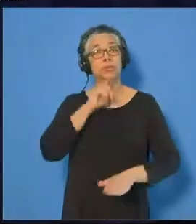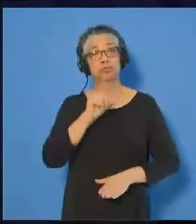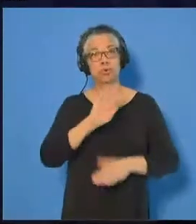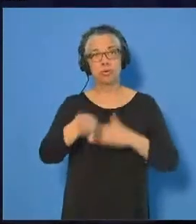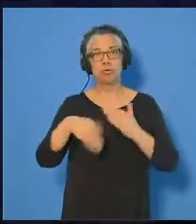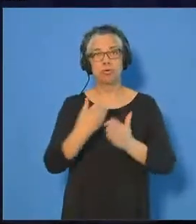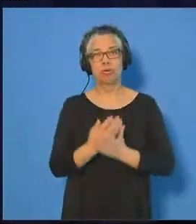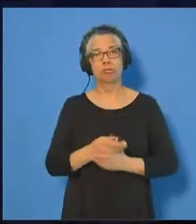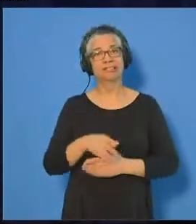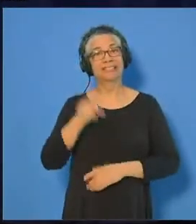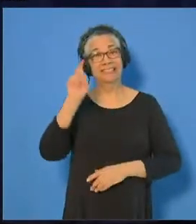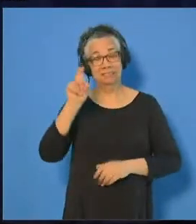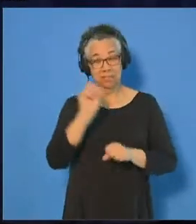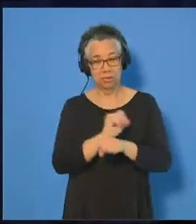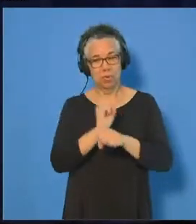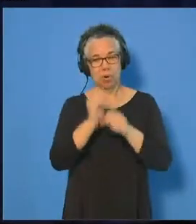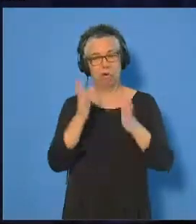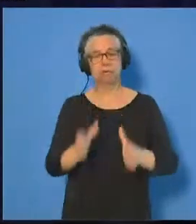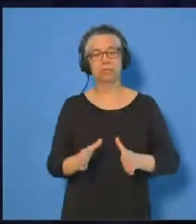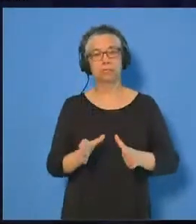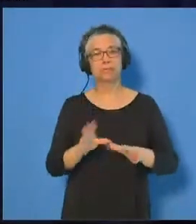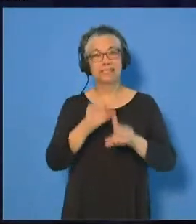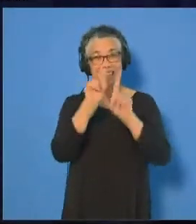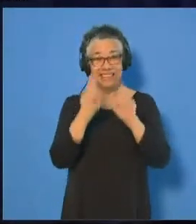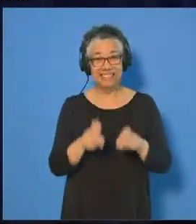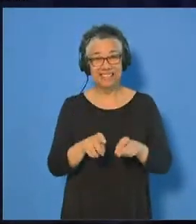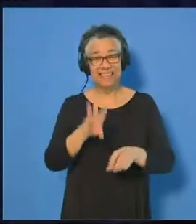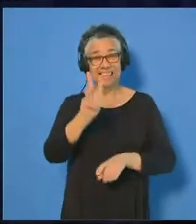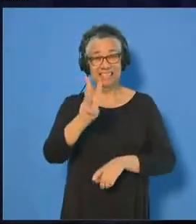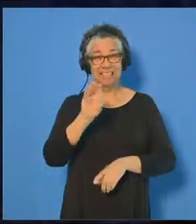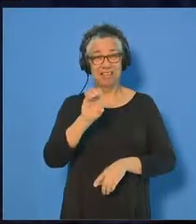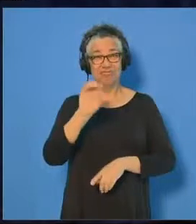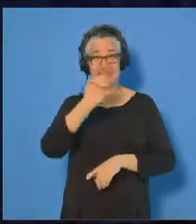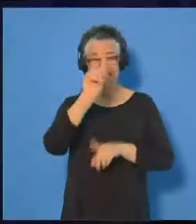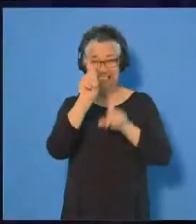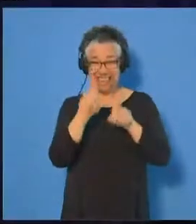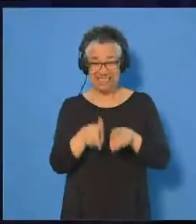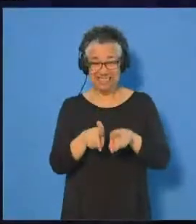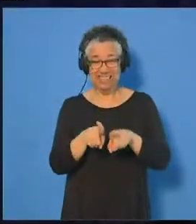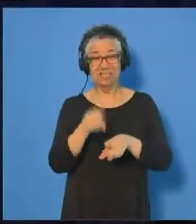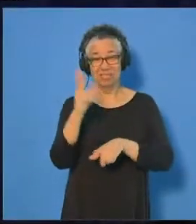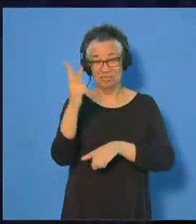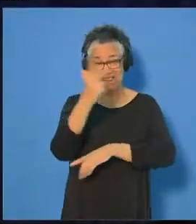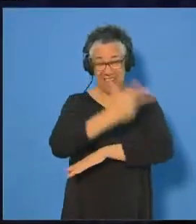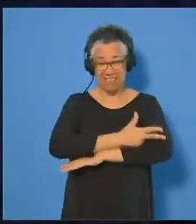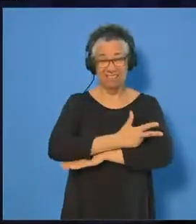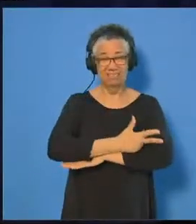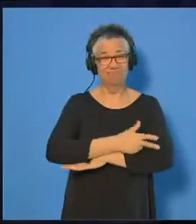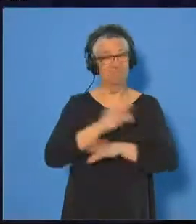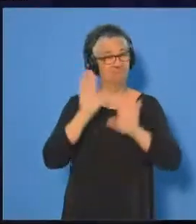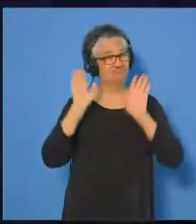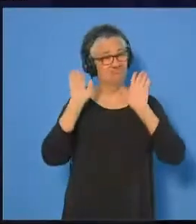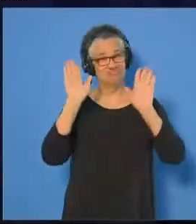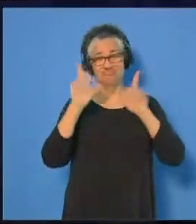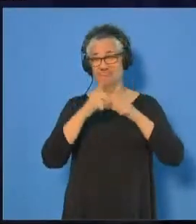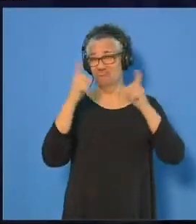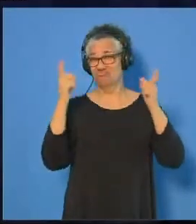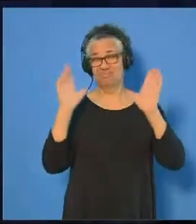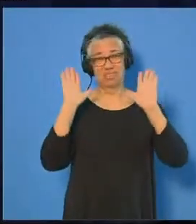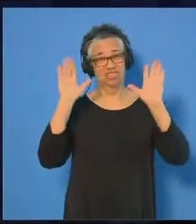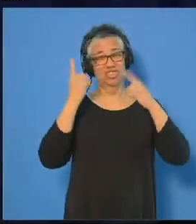were tested over the weekend. 600 tests in 3 days is an incredible feat, and I just got a report that there's